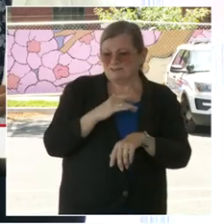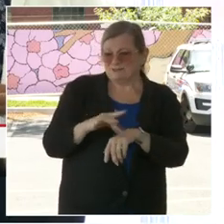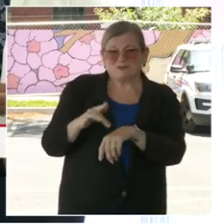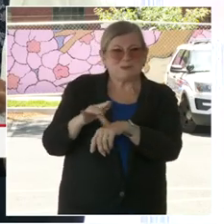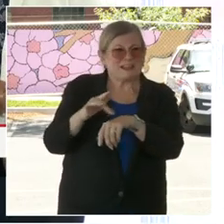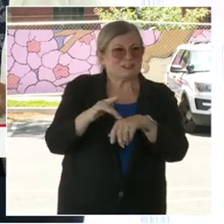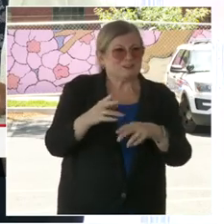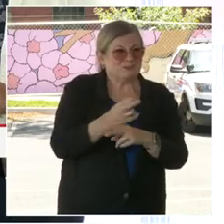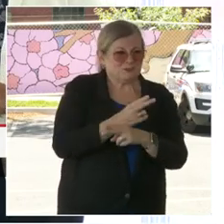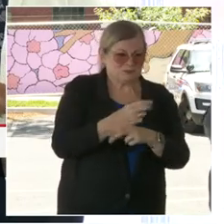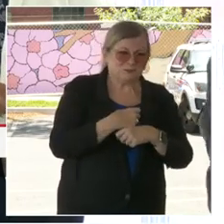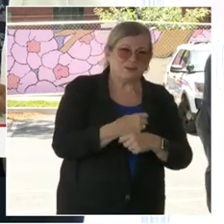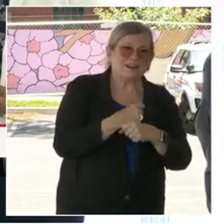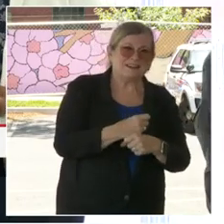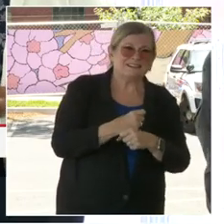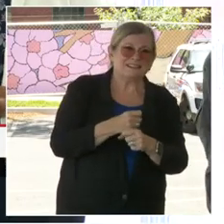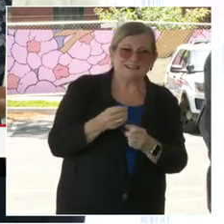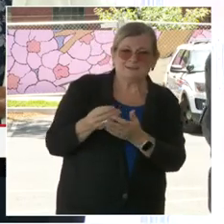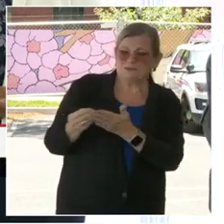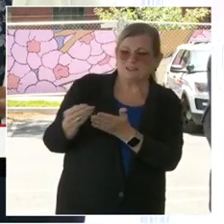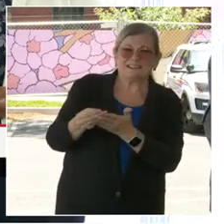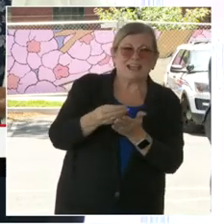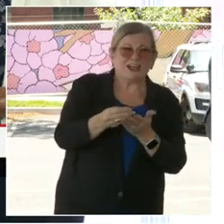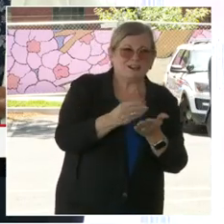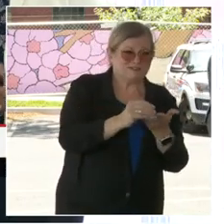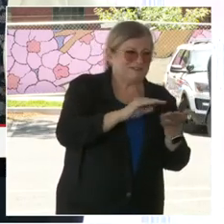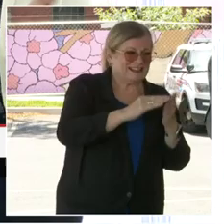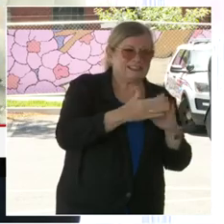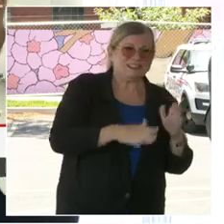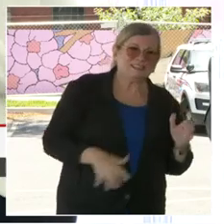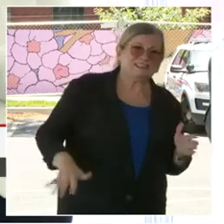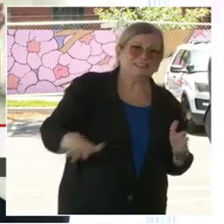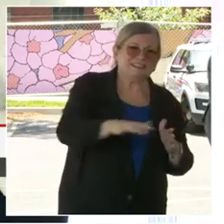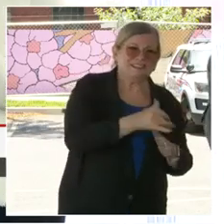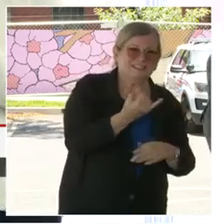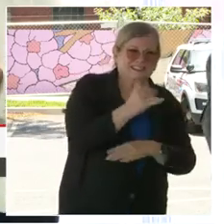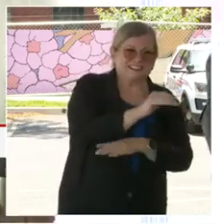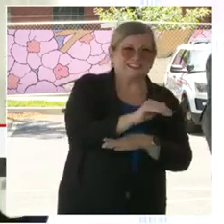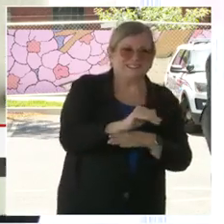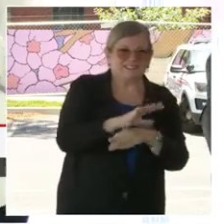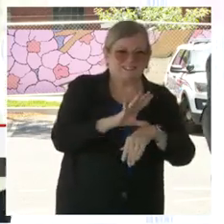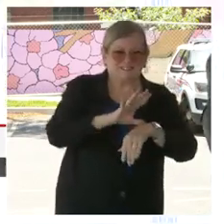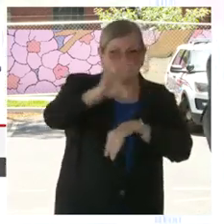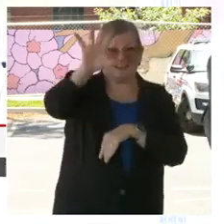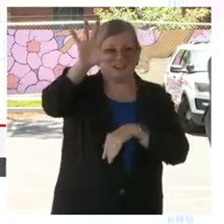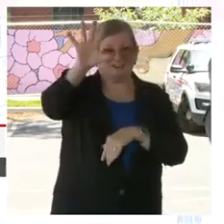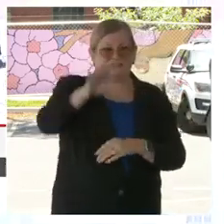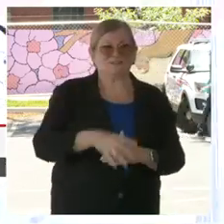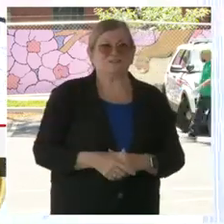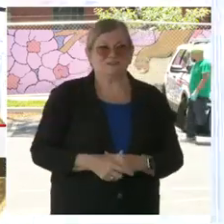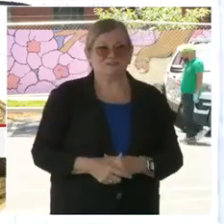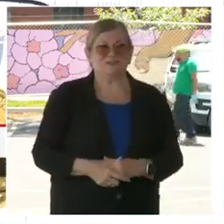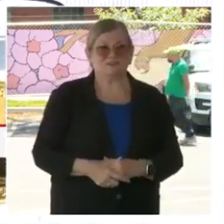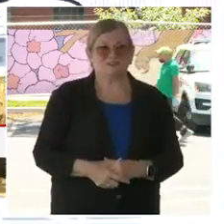retail village. So we're going to get started this evening at 5 p.m. Thank you. All right, let's do it.